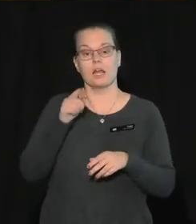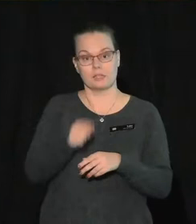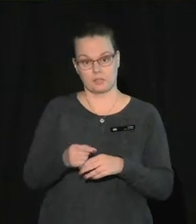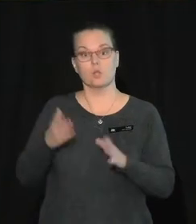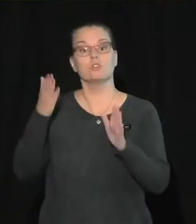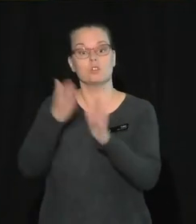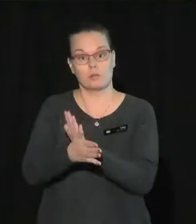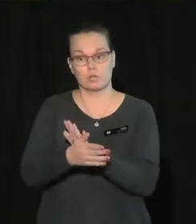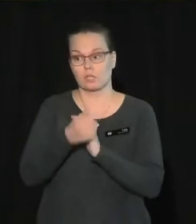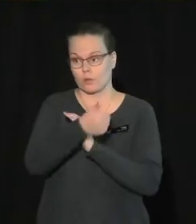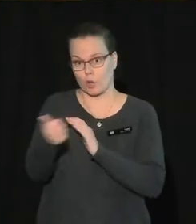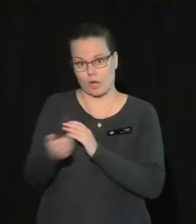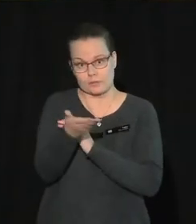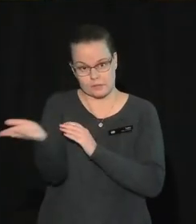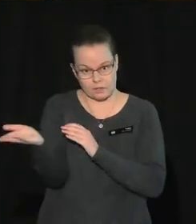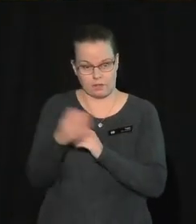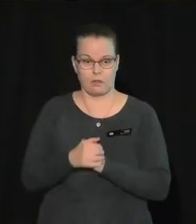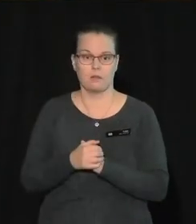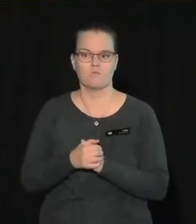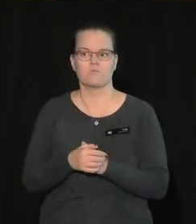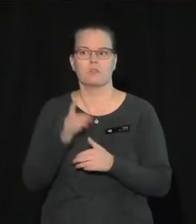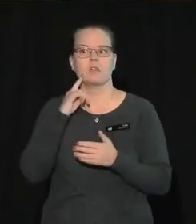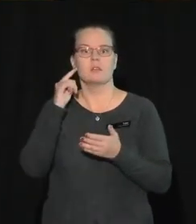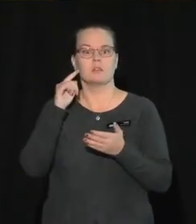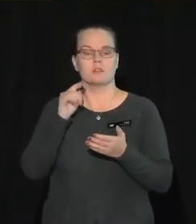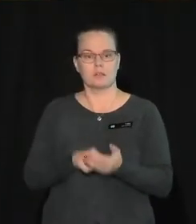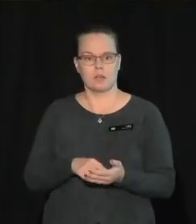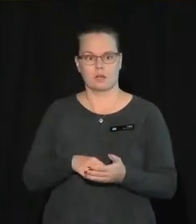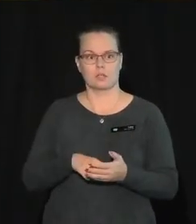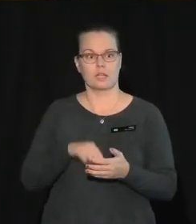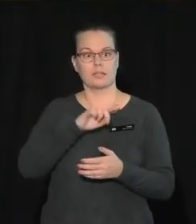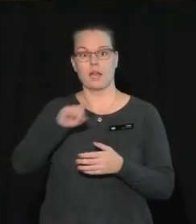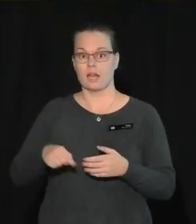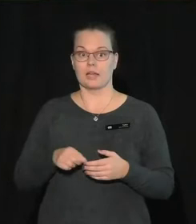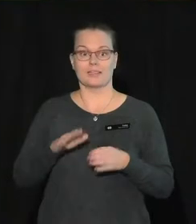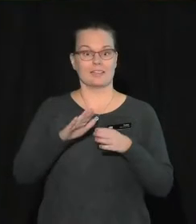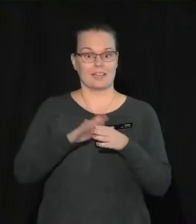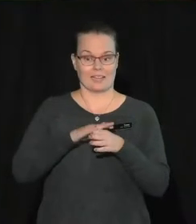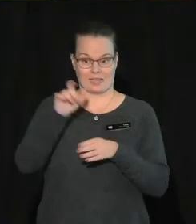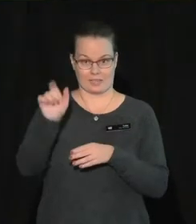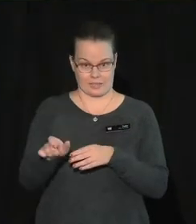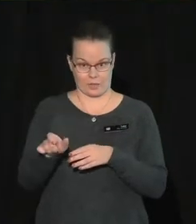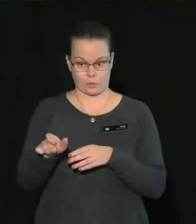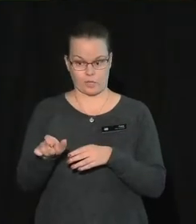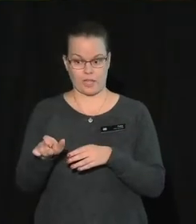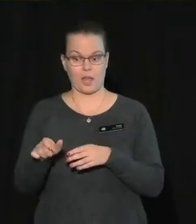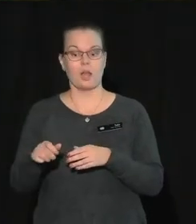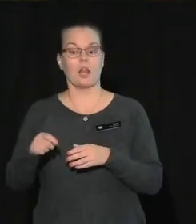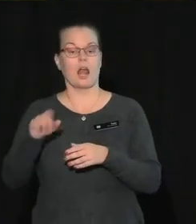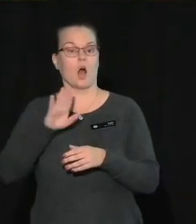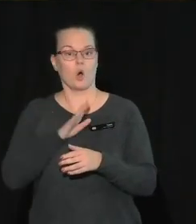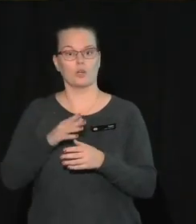manner. This means that we would complete the chain from the user that will have accessible